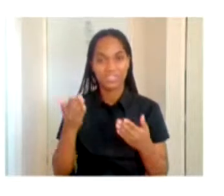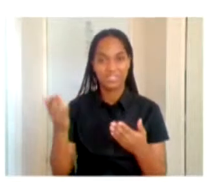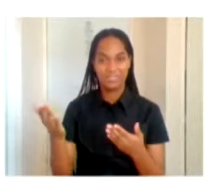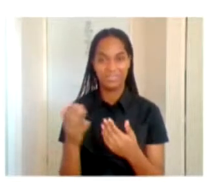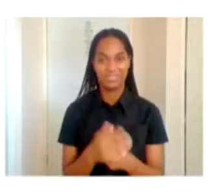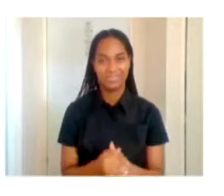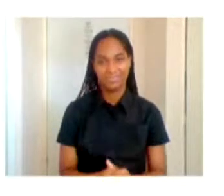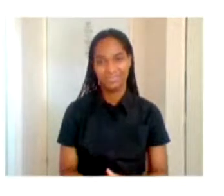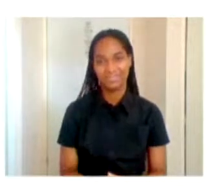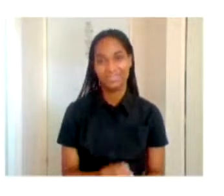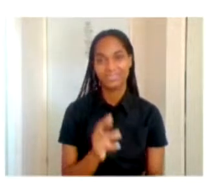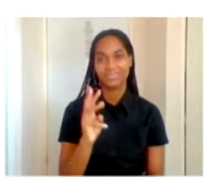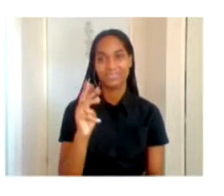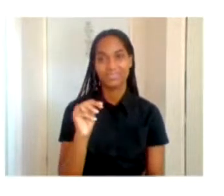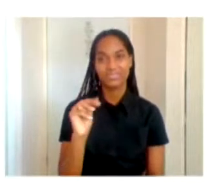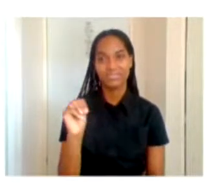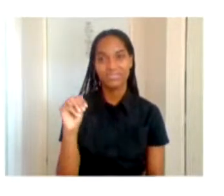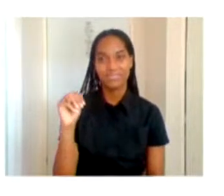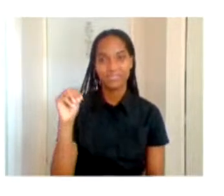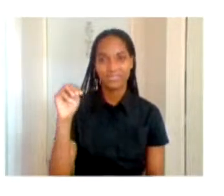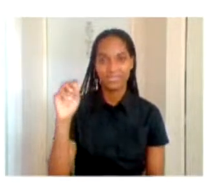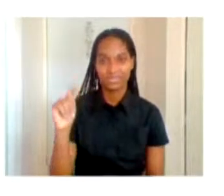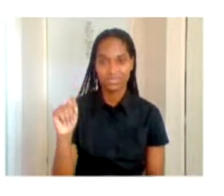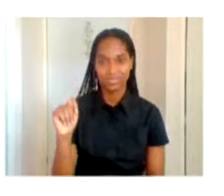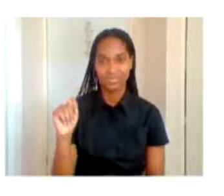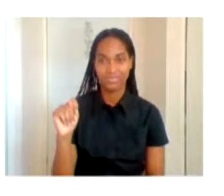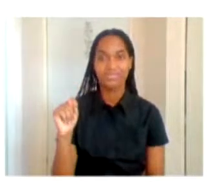another protocol has been chosen for Atsc